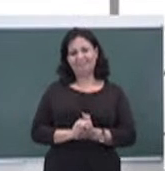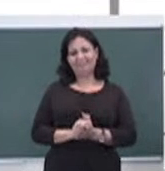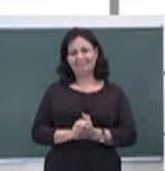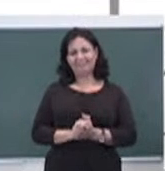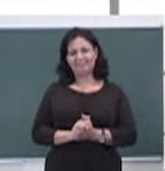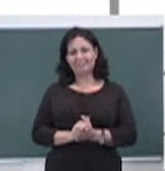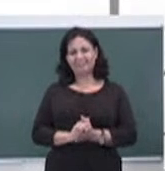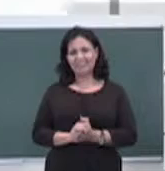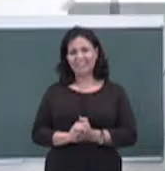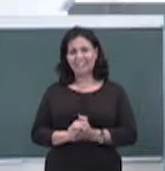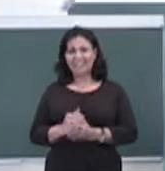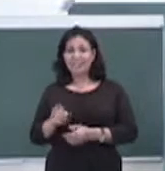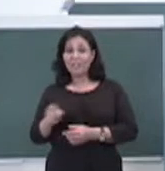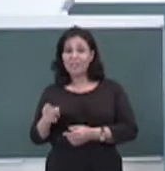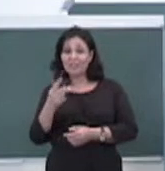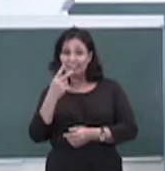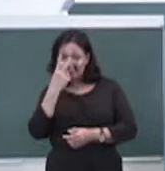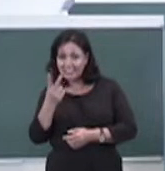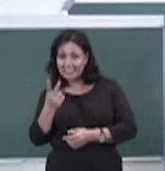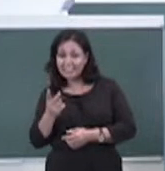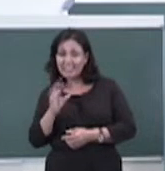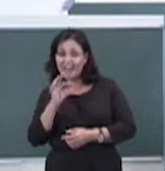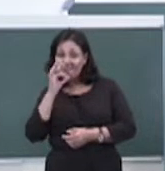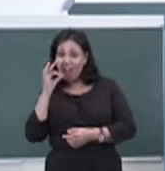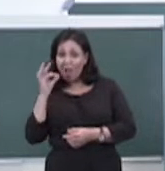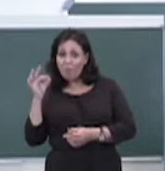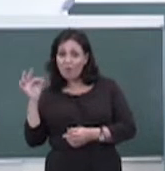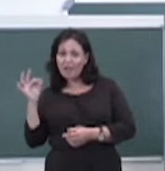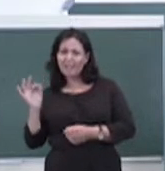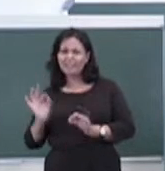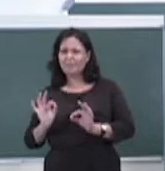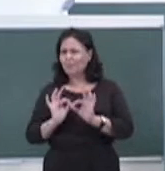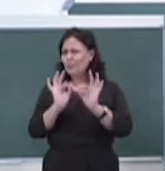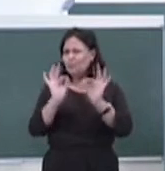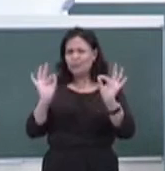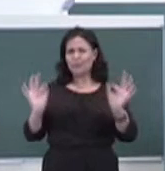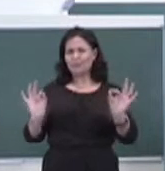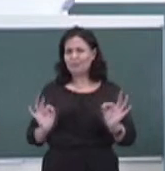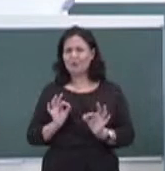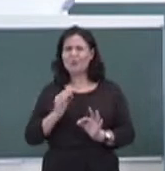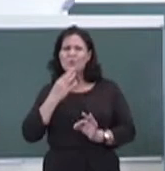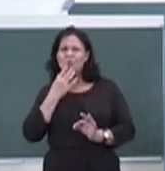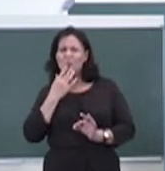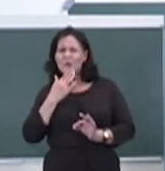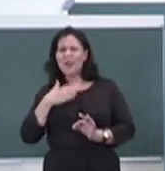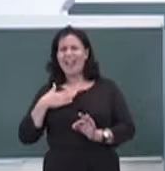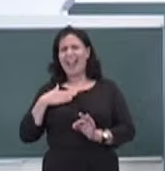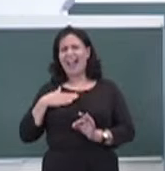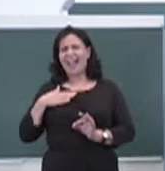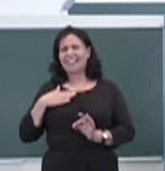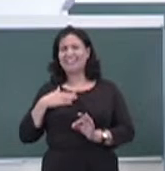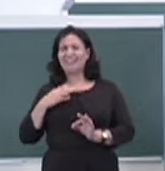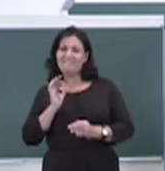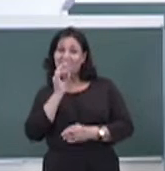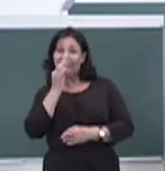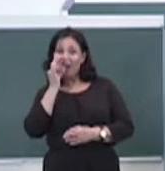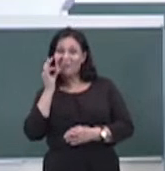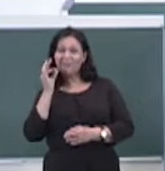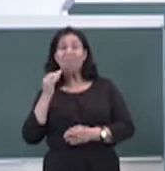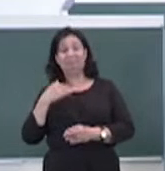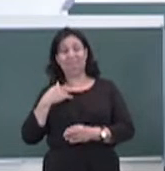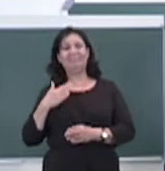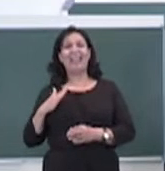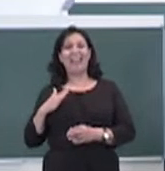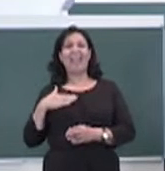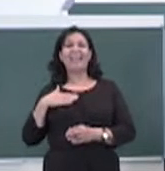You can see that there is a flower here, and it's beautiful. Who loves flowers? I do too. But